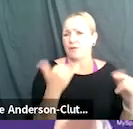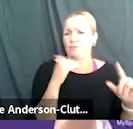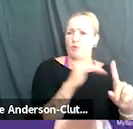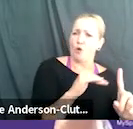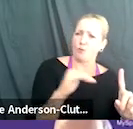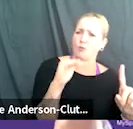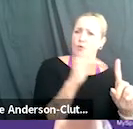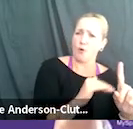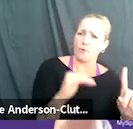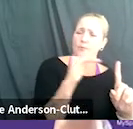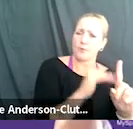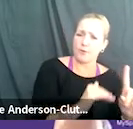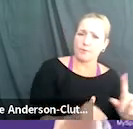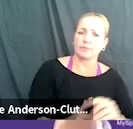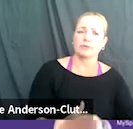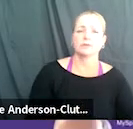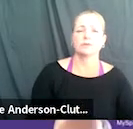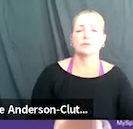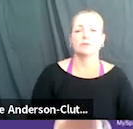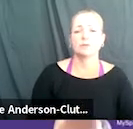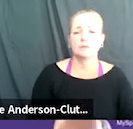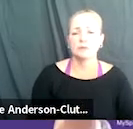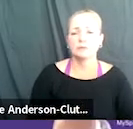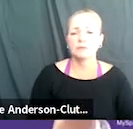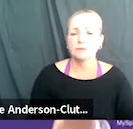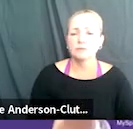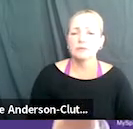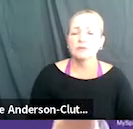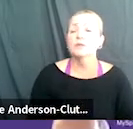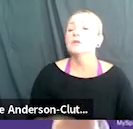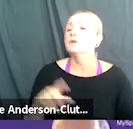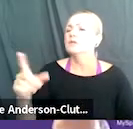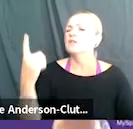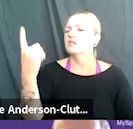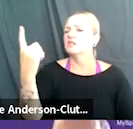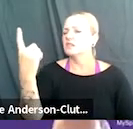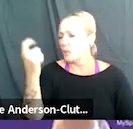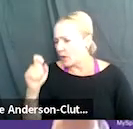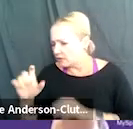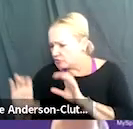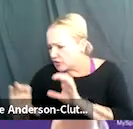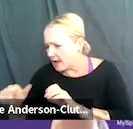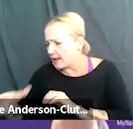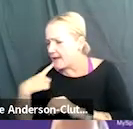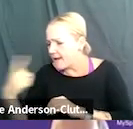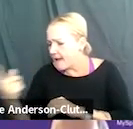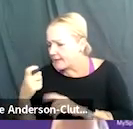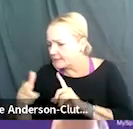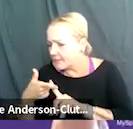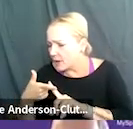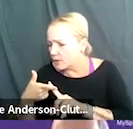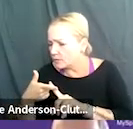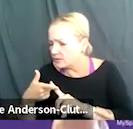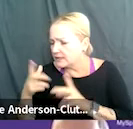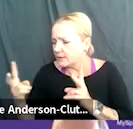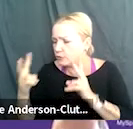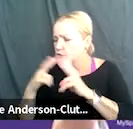a variant of unknown significance or uncertain significance. So it's not, there's no clear syndrome associated with it, and there's no